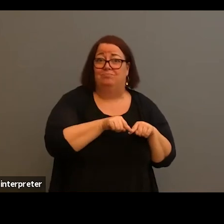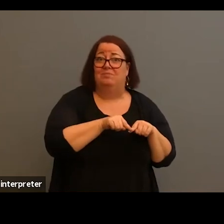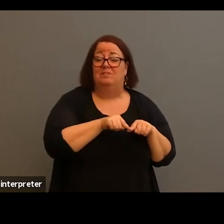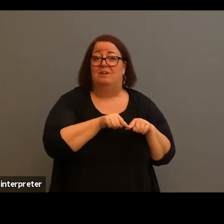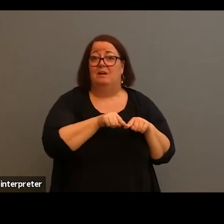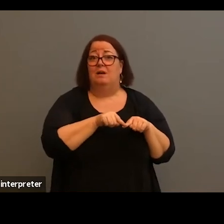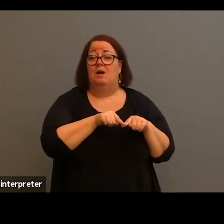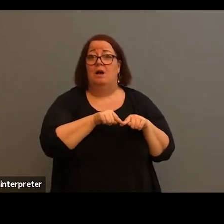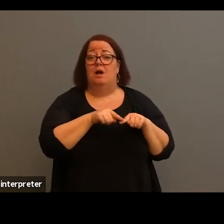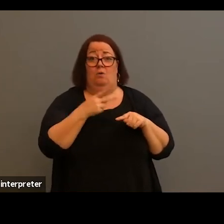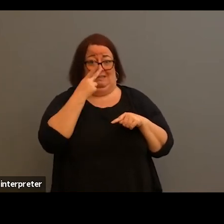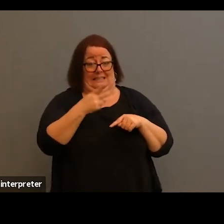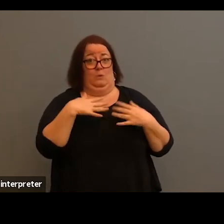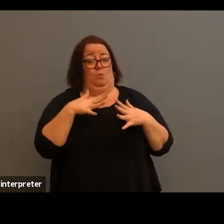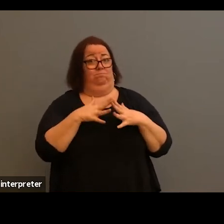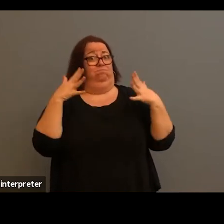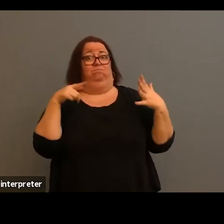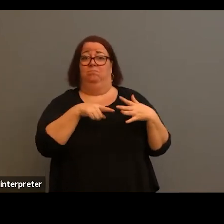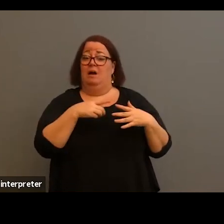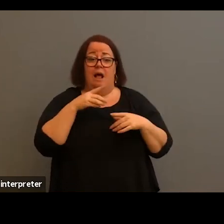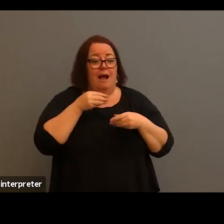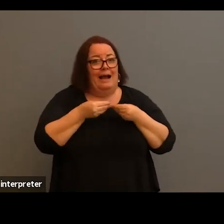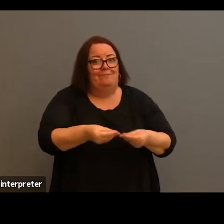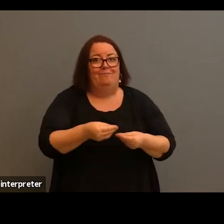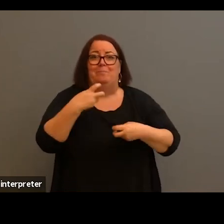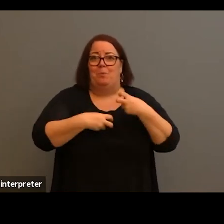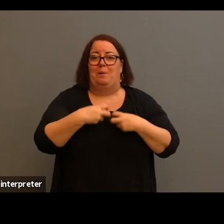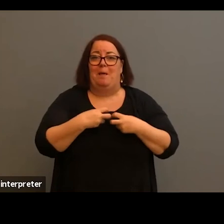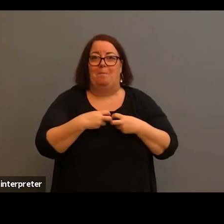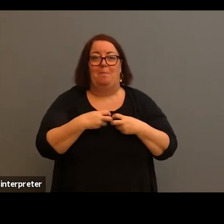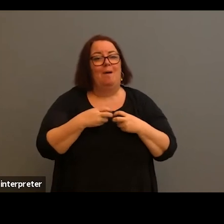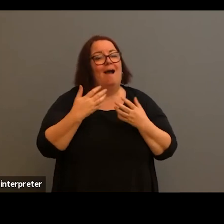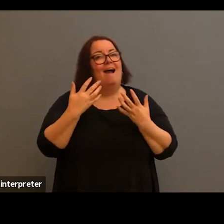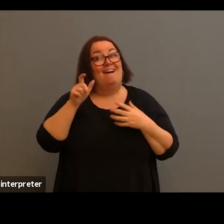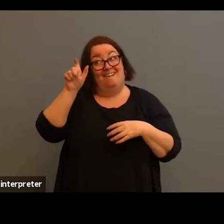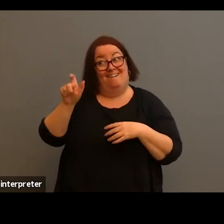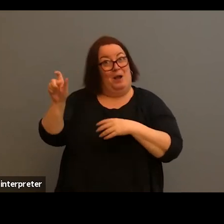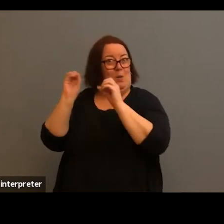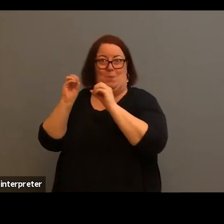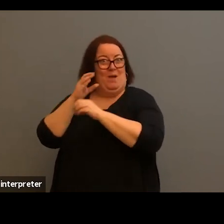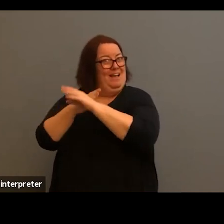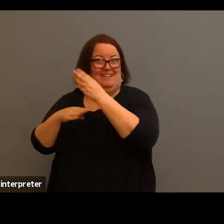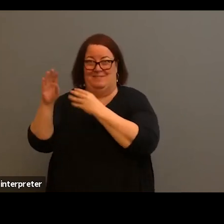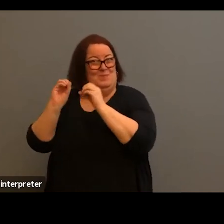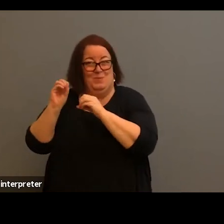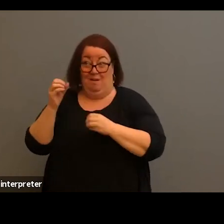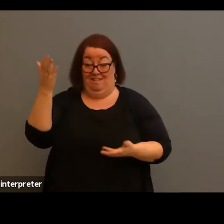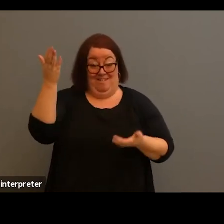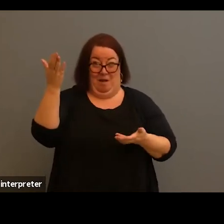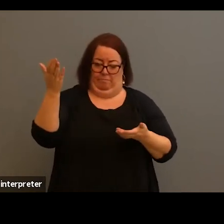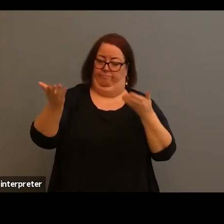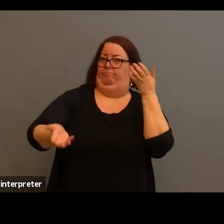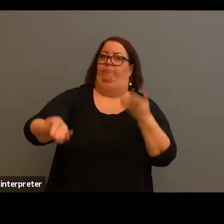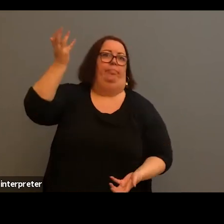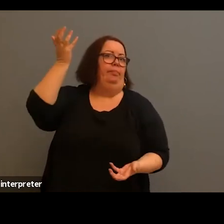persons without disabilities. And that poverty reflects in other issues relating